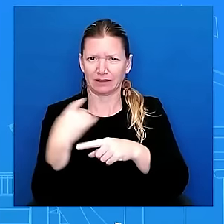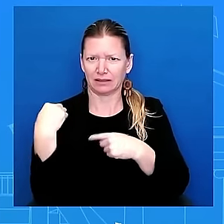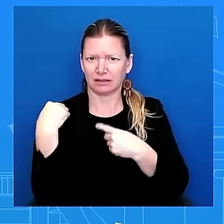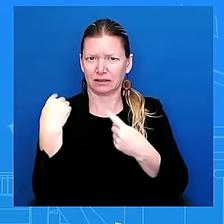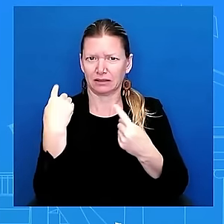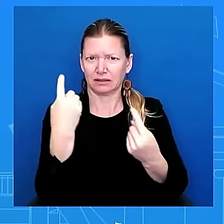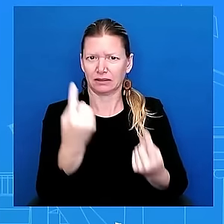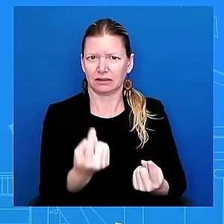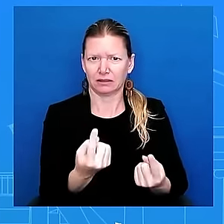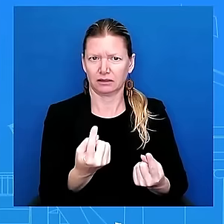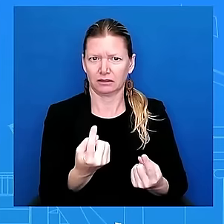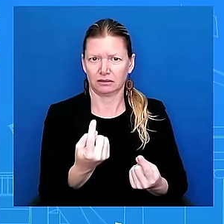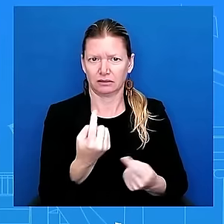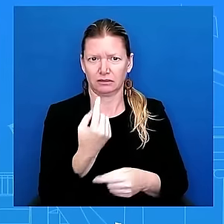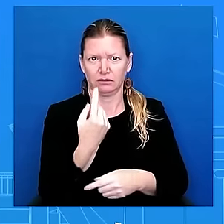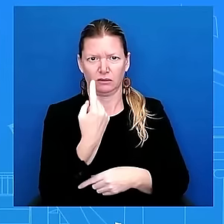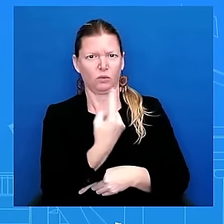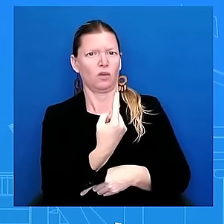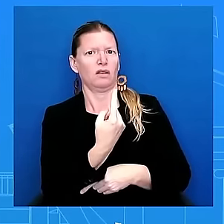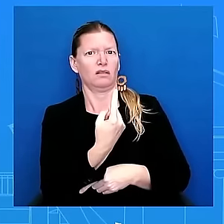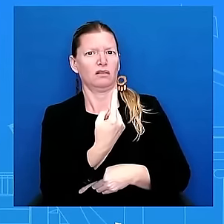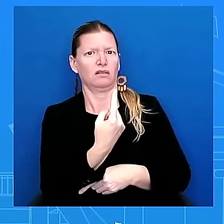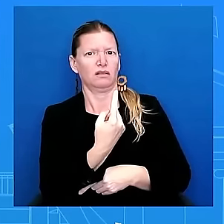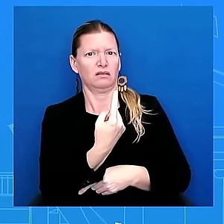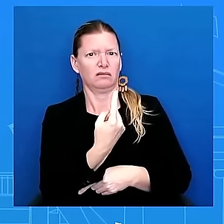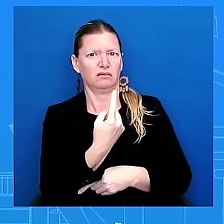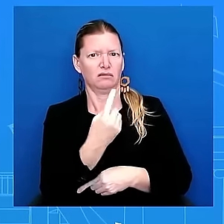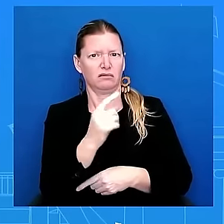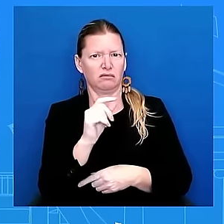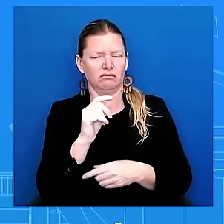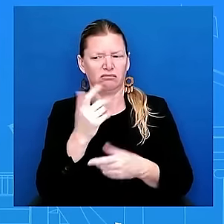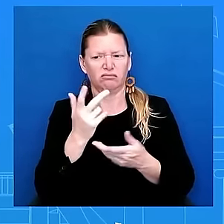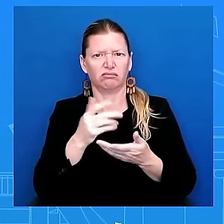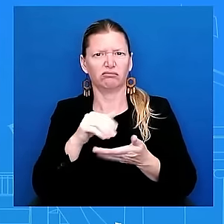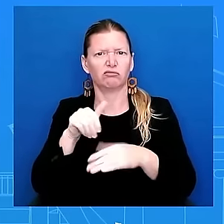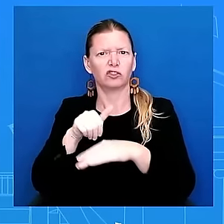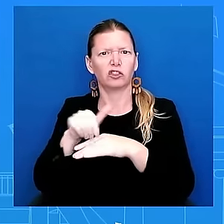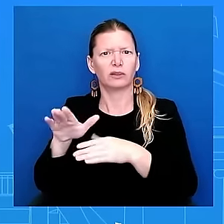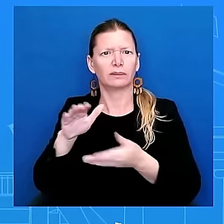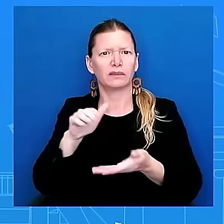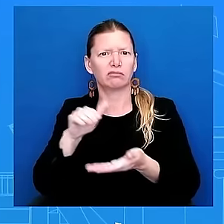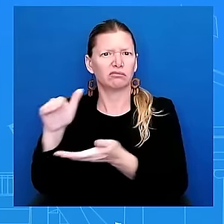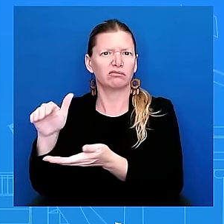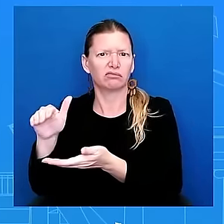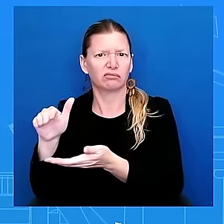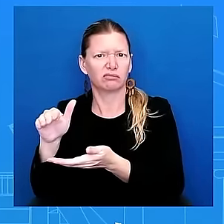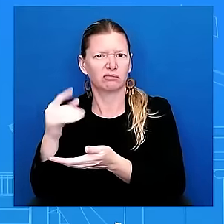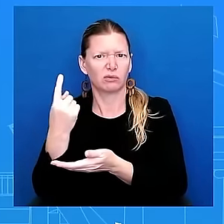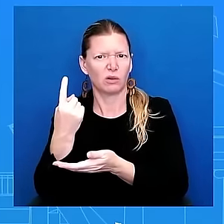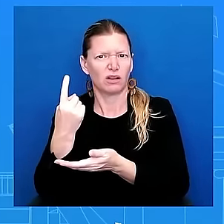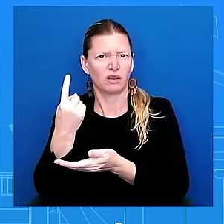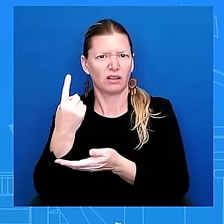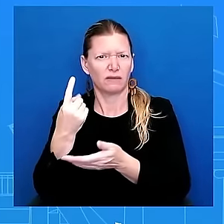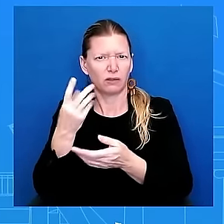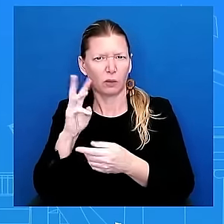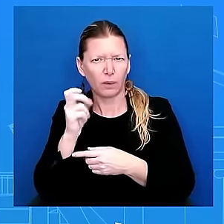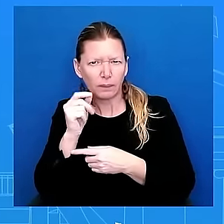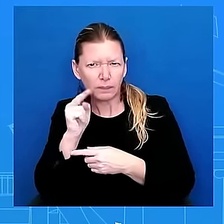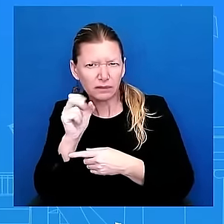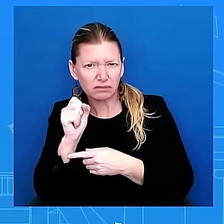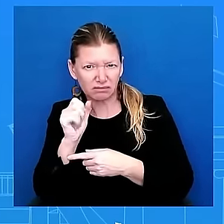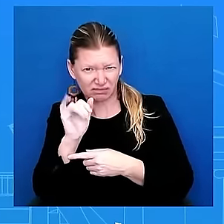here? Do you think that that's an effective response to indiscriminate bombing of a civilian population? It's never right to be